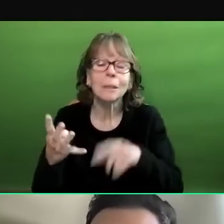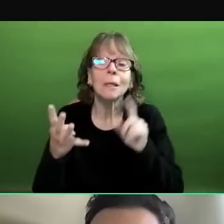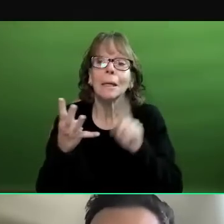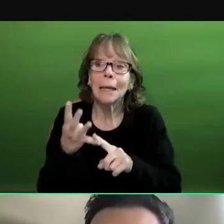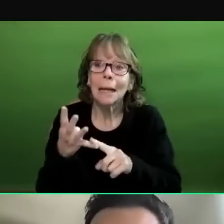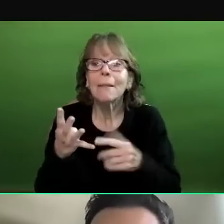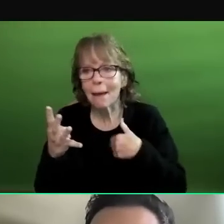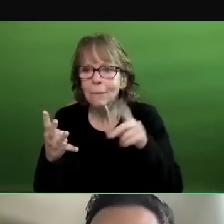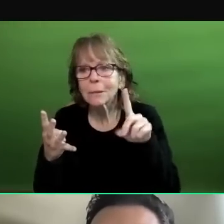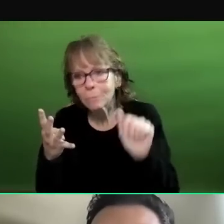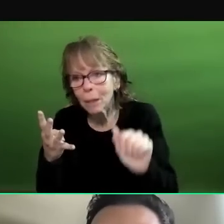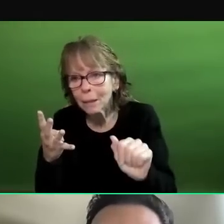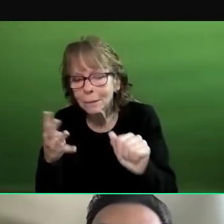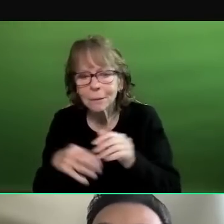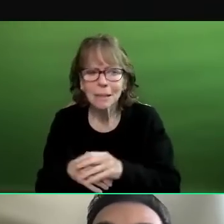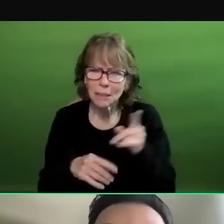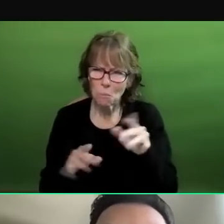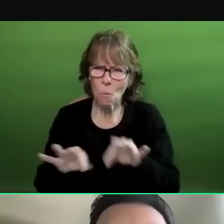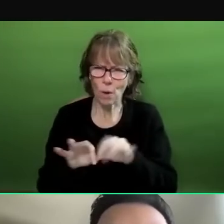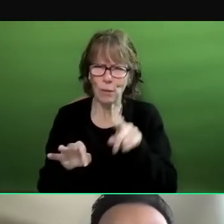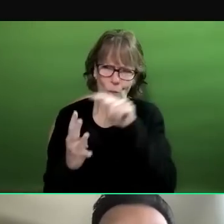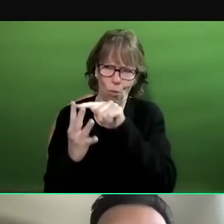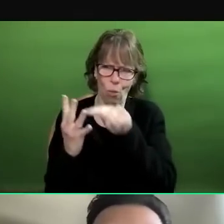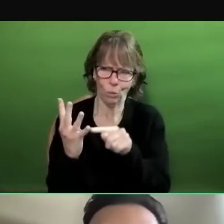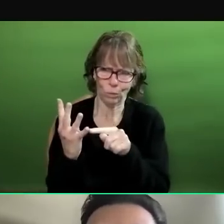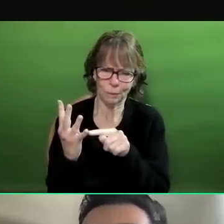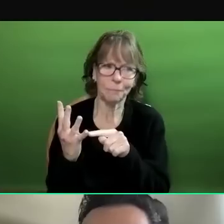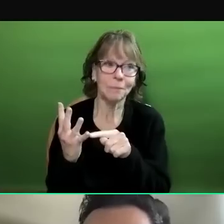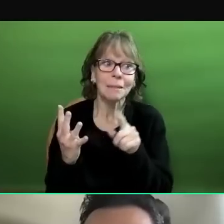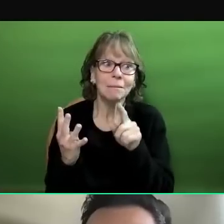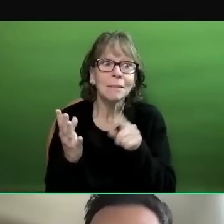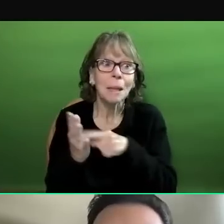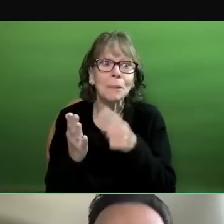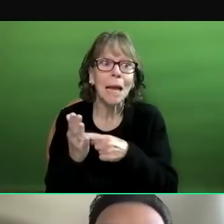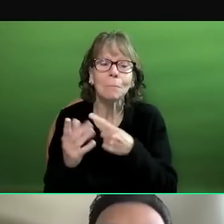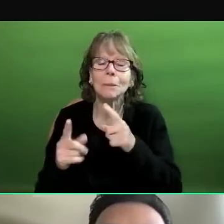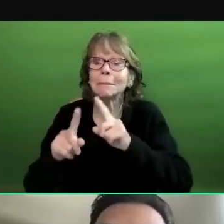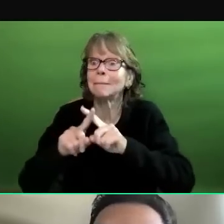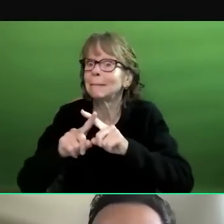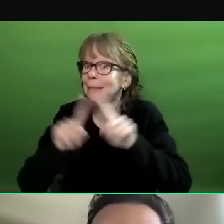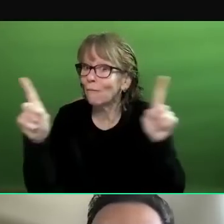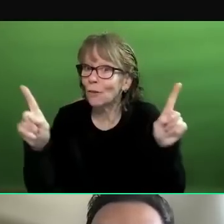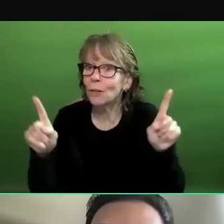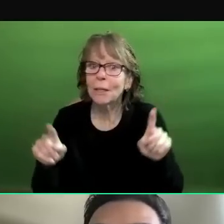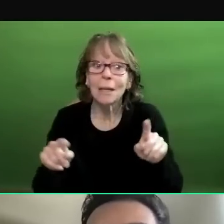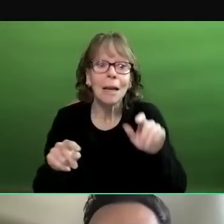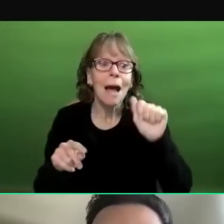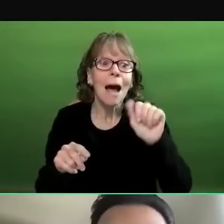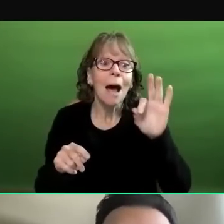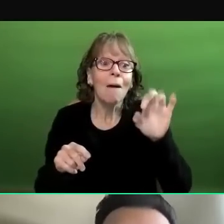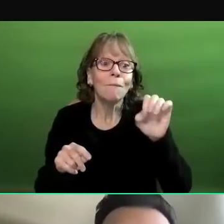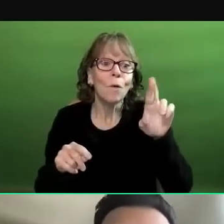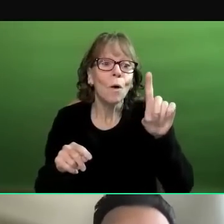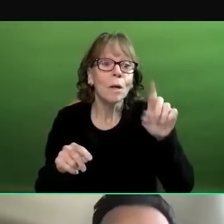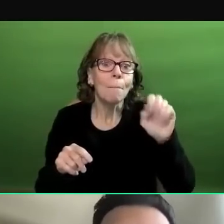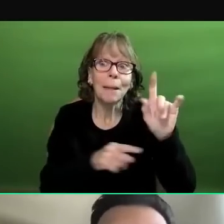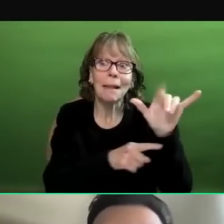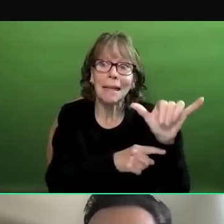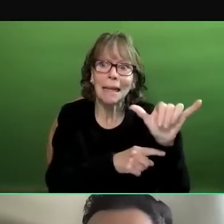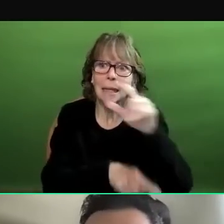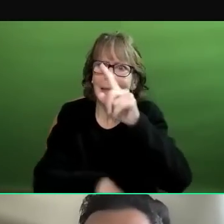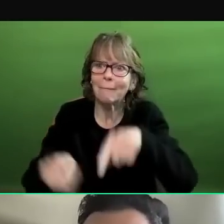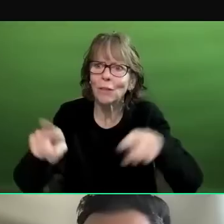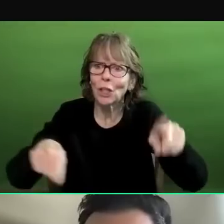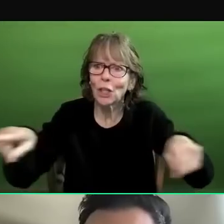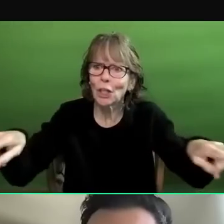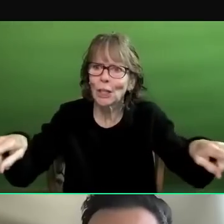to understand and also sometimes a little bit unique with respect to affordability of care and insurance coverage, especially here in the United States, where we